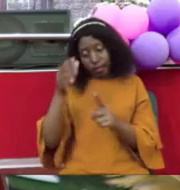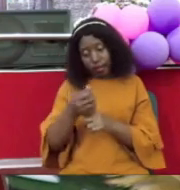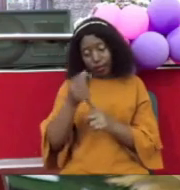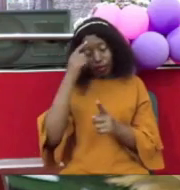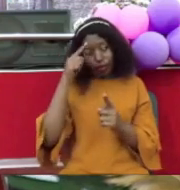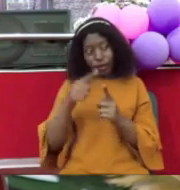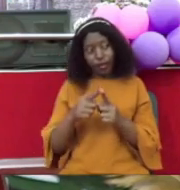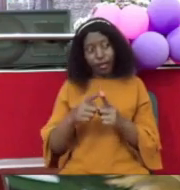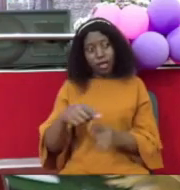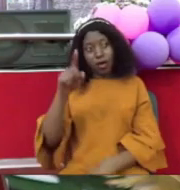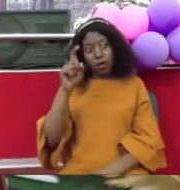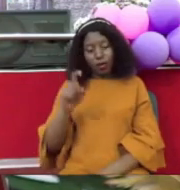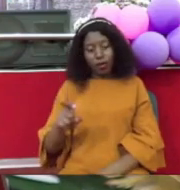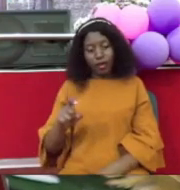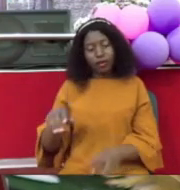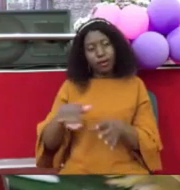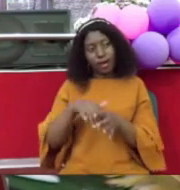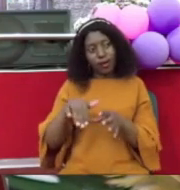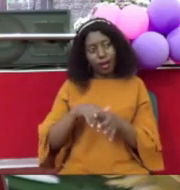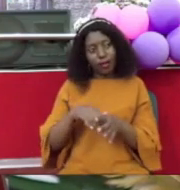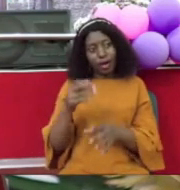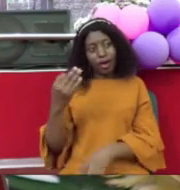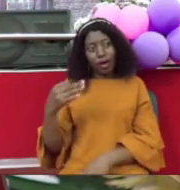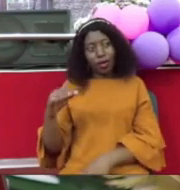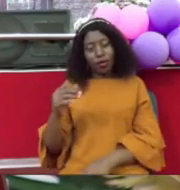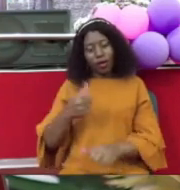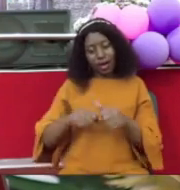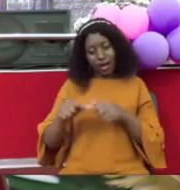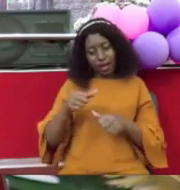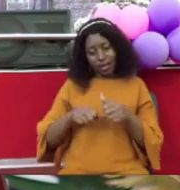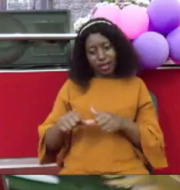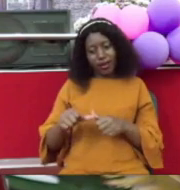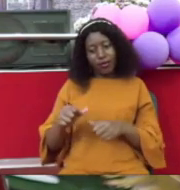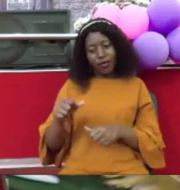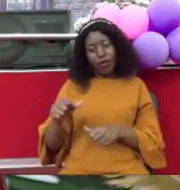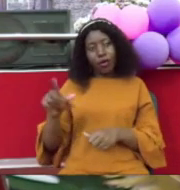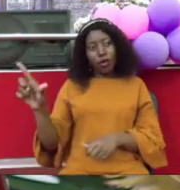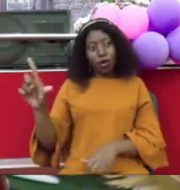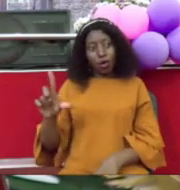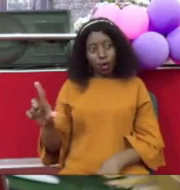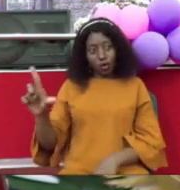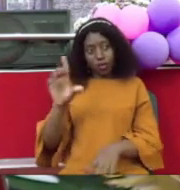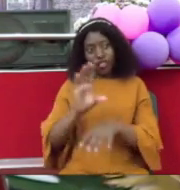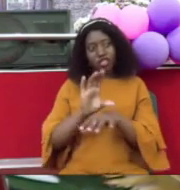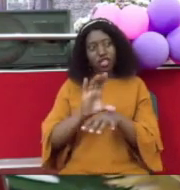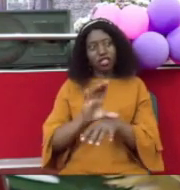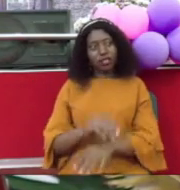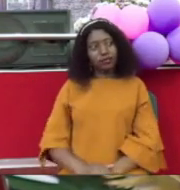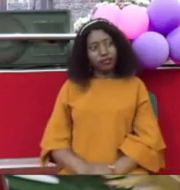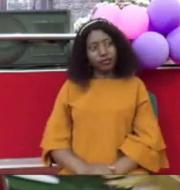You must be a member of an active local church. Lazima ukahusike katika kanisa. Because